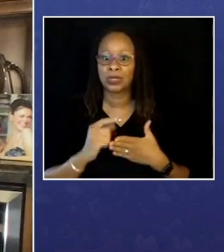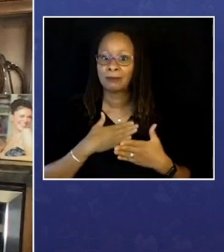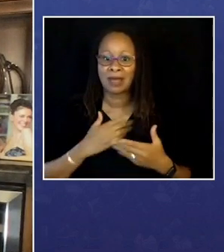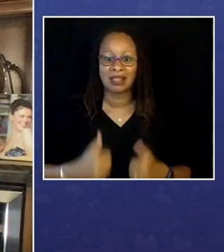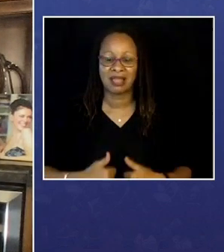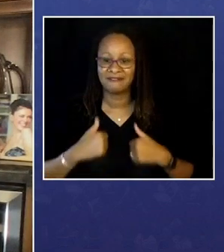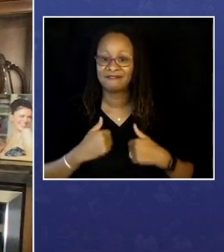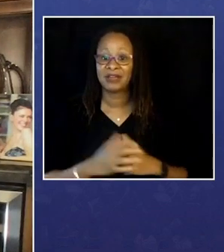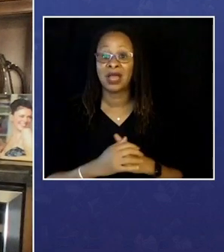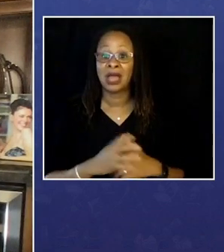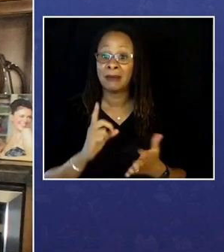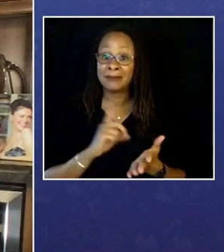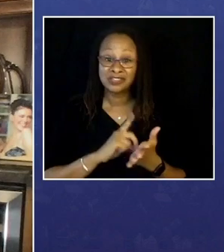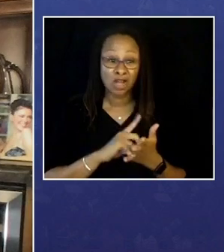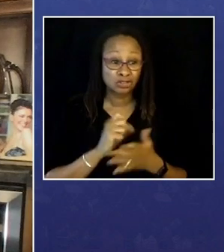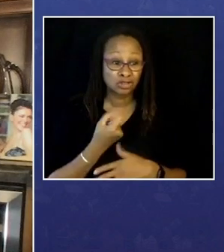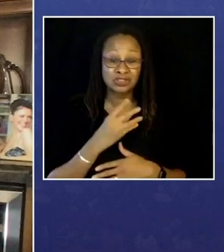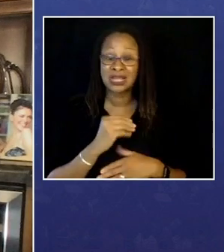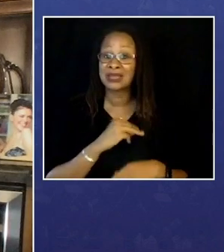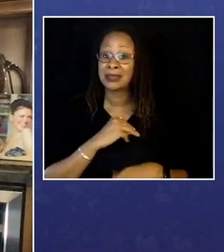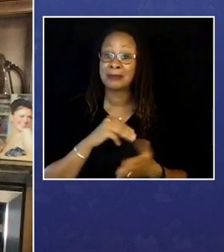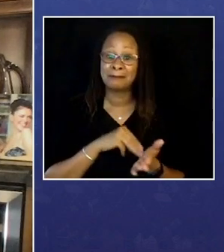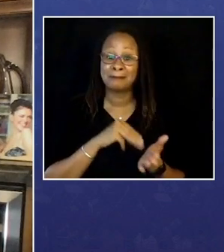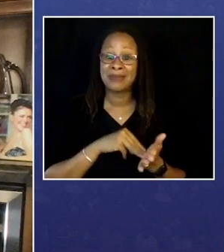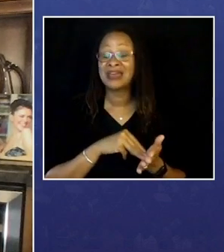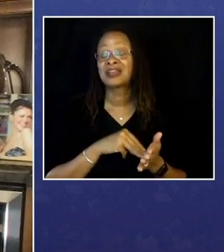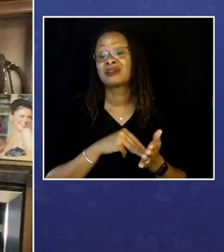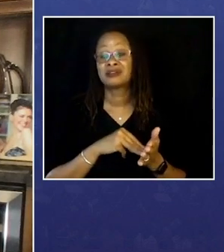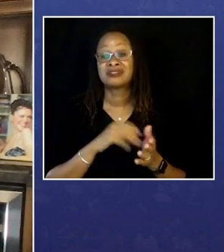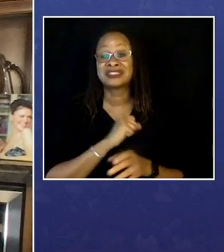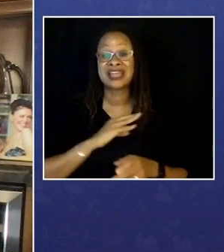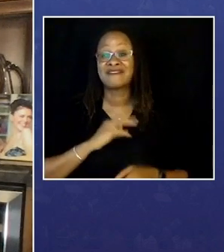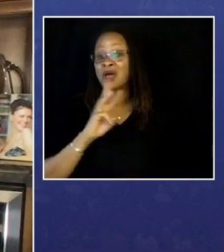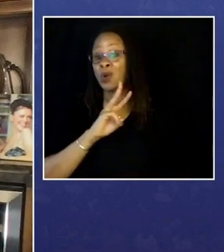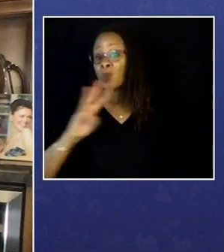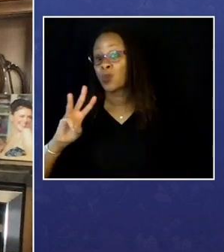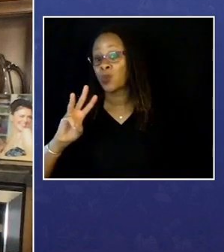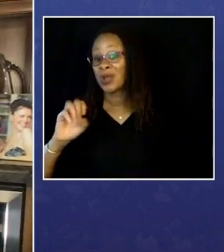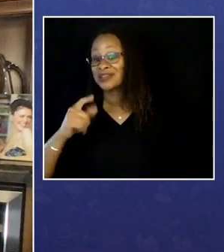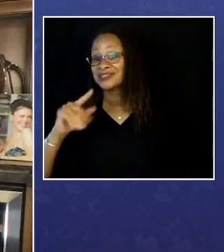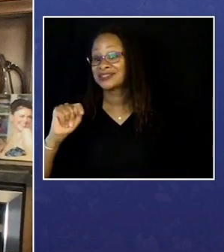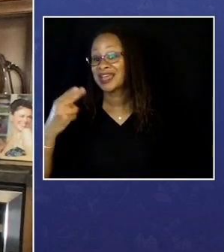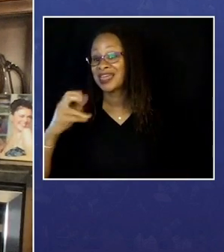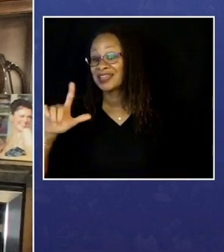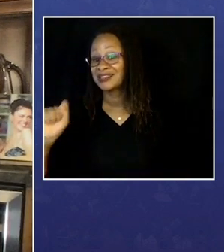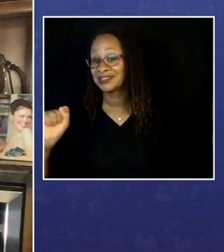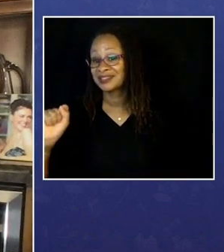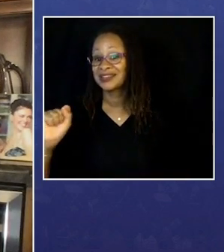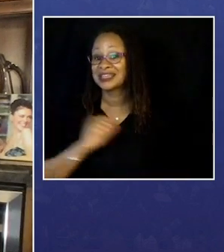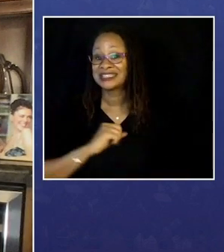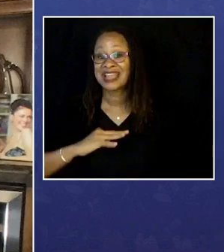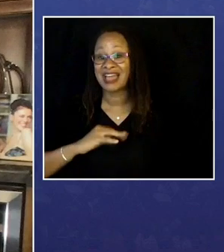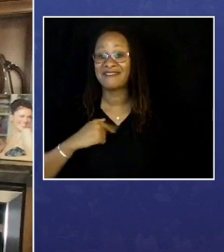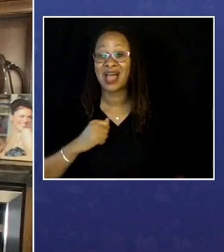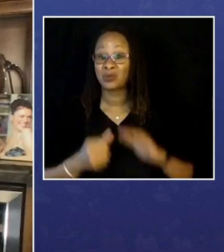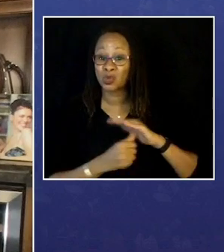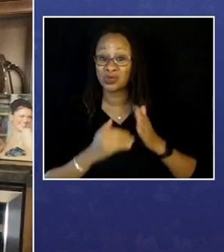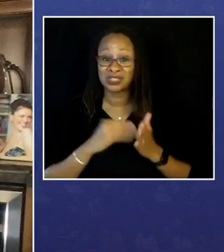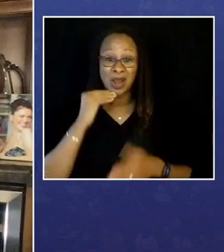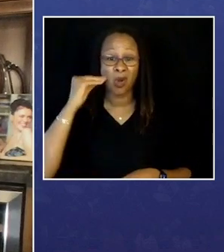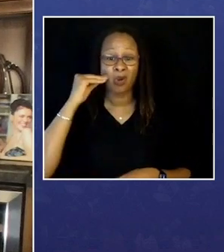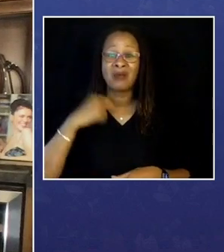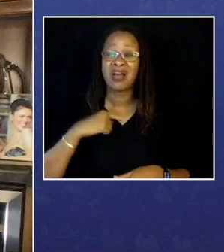life. My doctors and the medical staff at West Hills Hospital were my lifeline. You know, when I was quarantined at